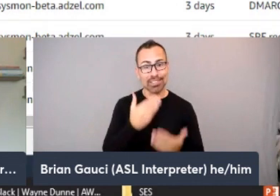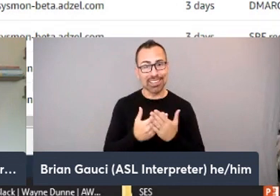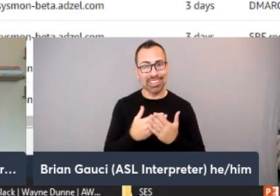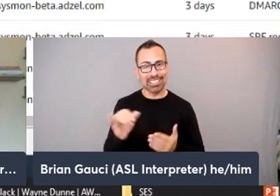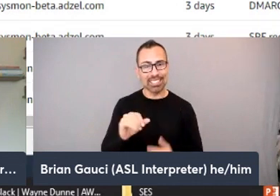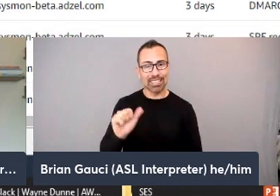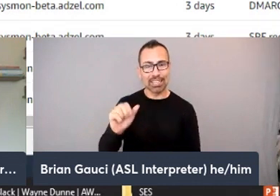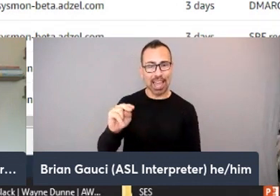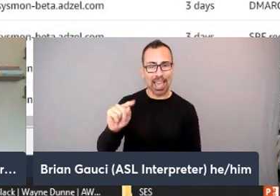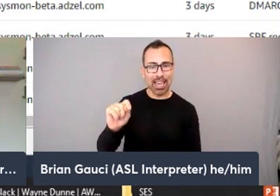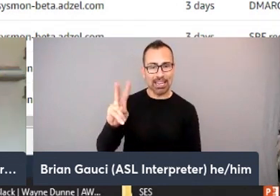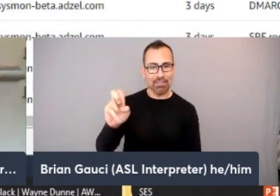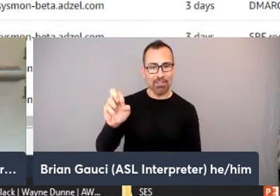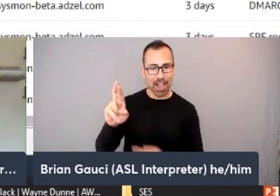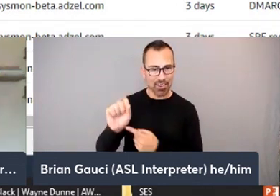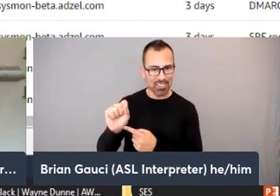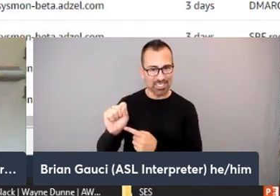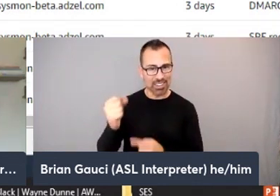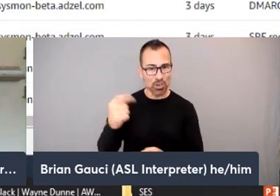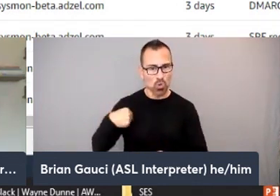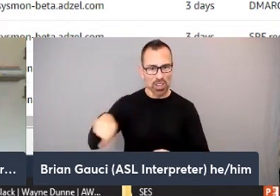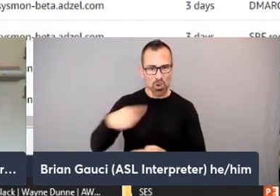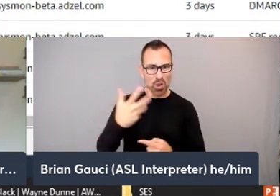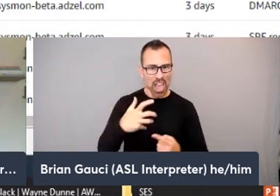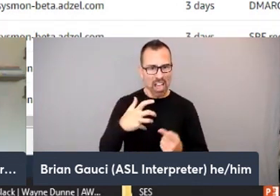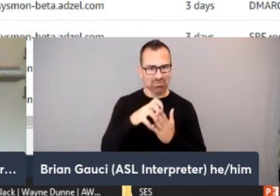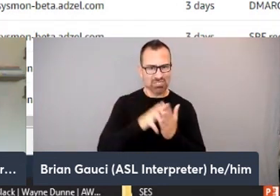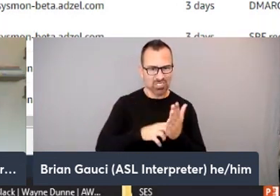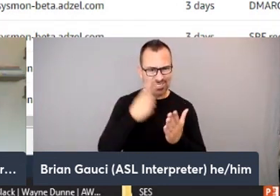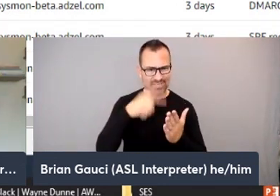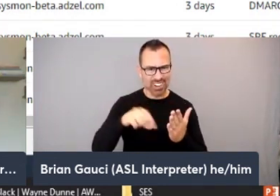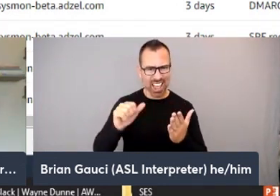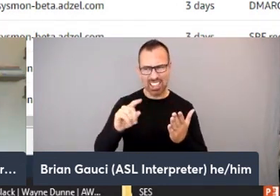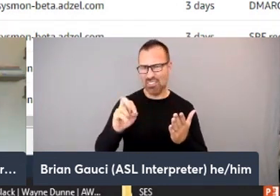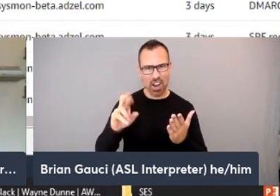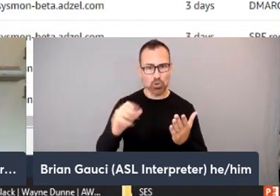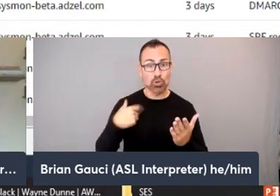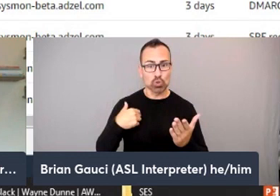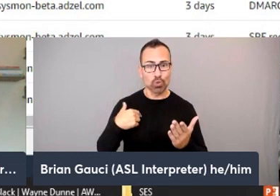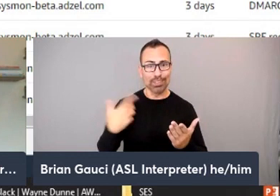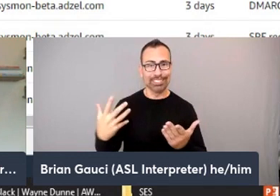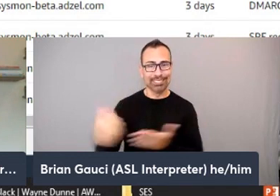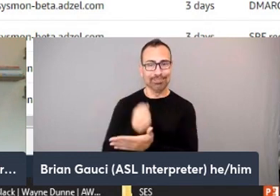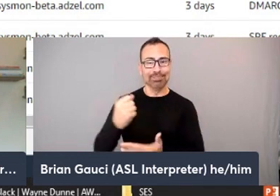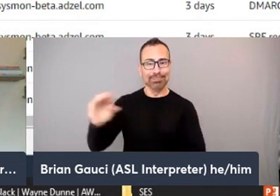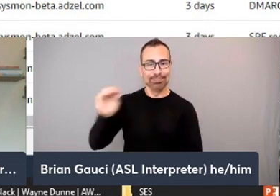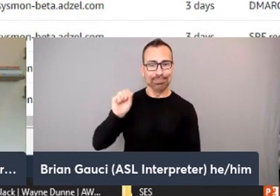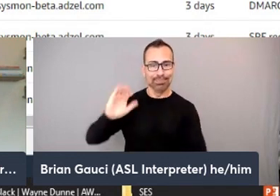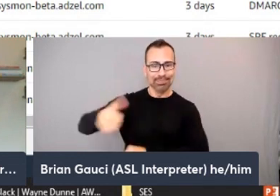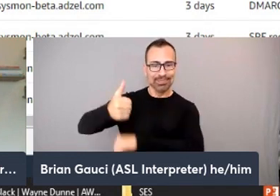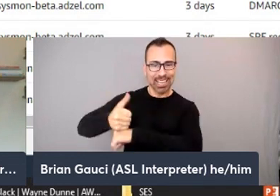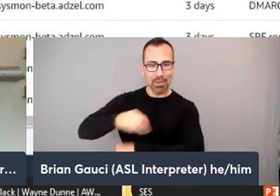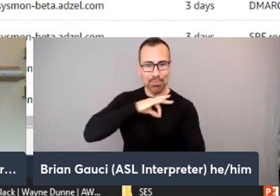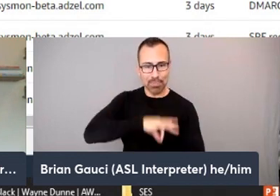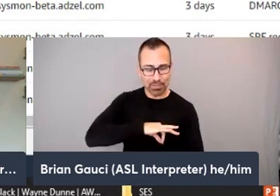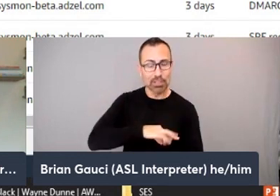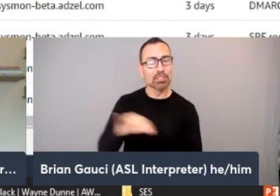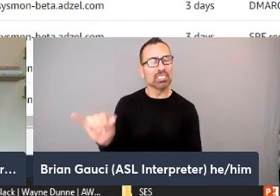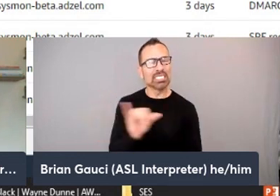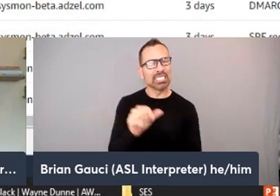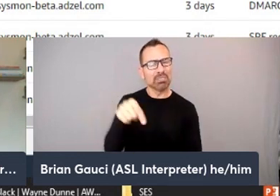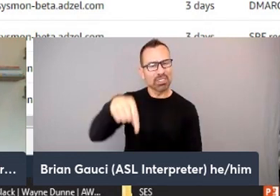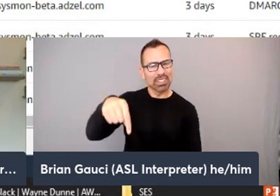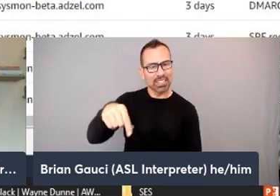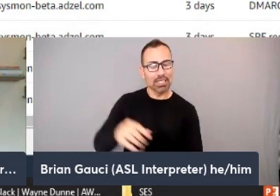just have somebody use it. Yeah. Yeah. Sam, kind of what's the benefit here? I know like in the past, like 5-6 years ago, we'd have